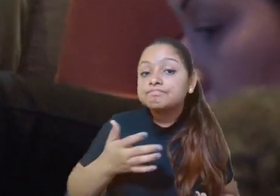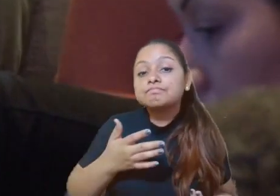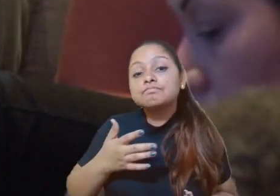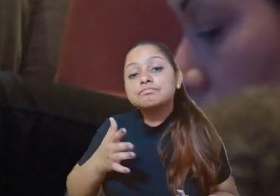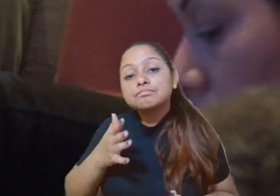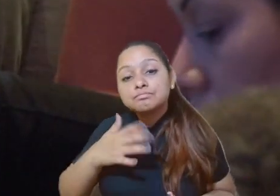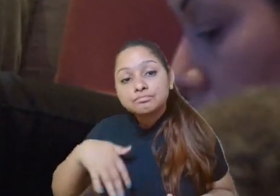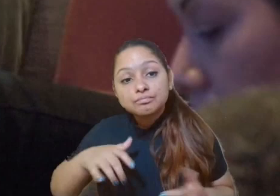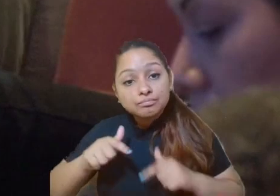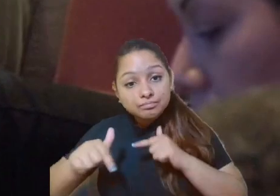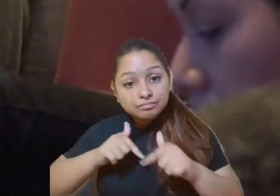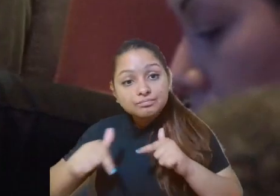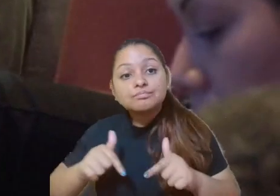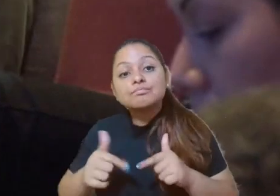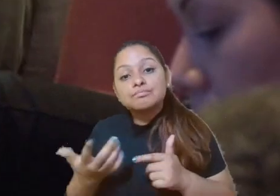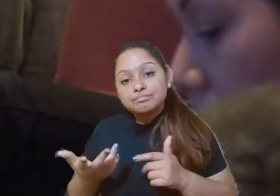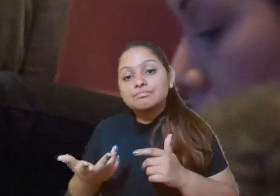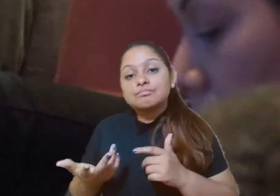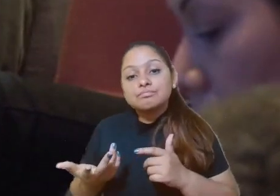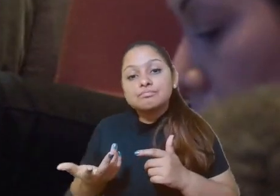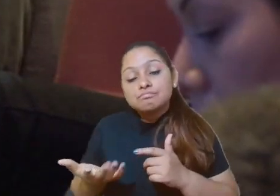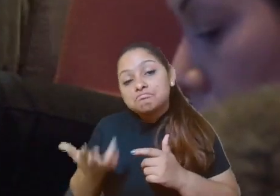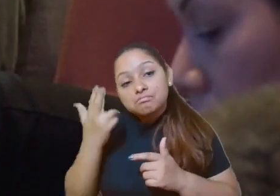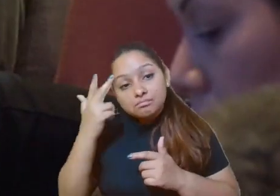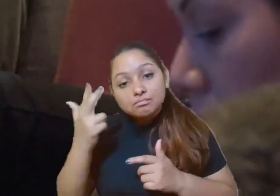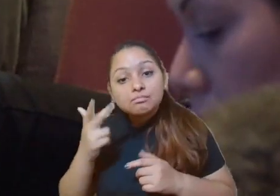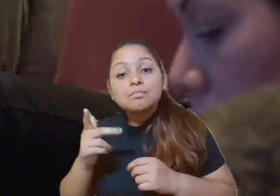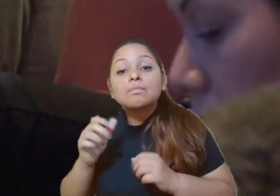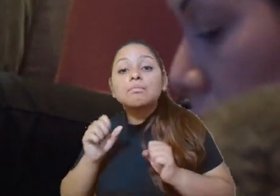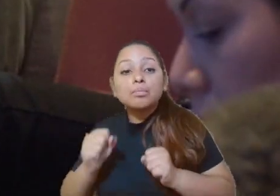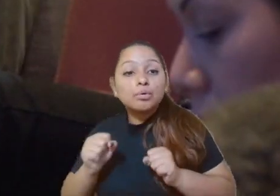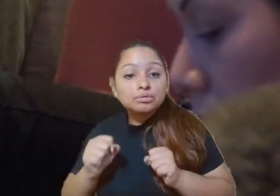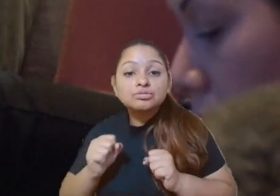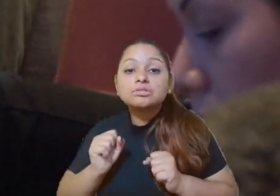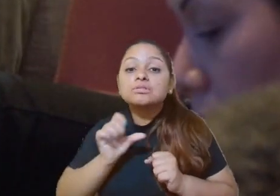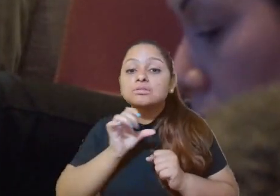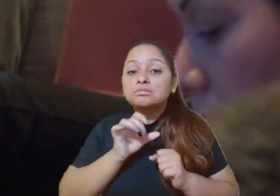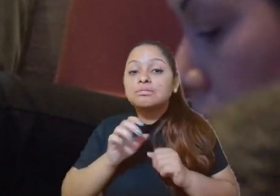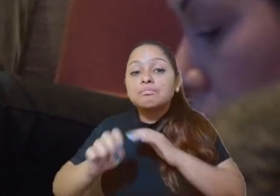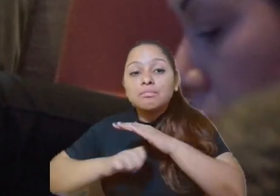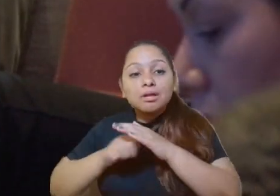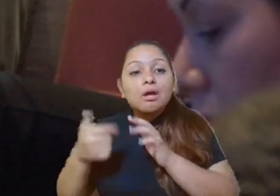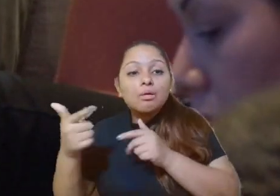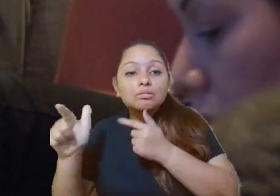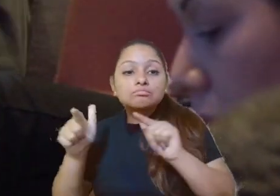So it's a generic work and can be part of any